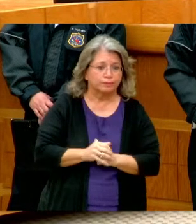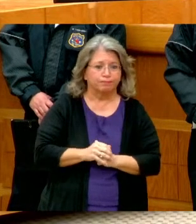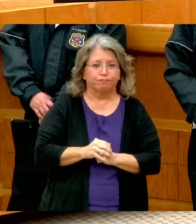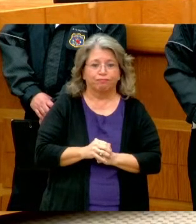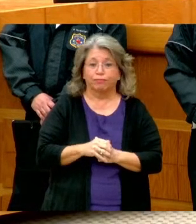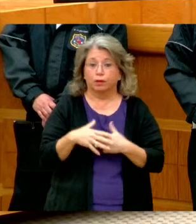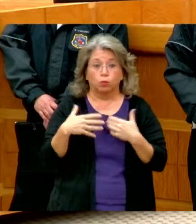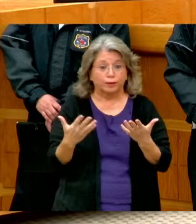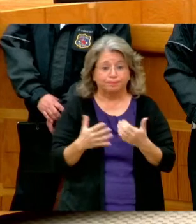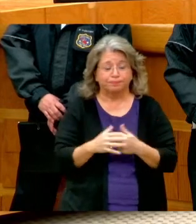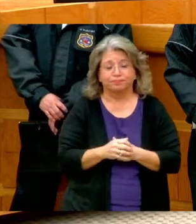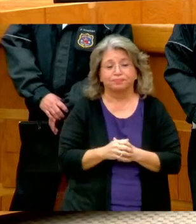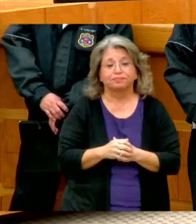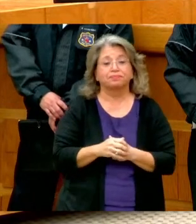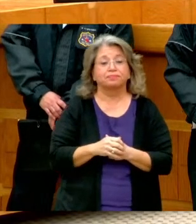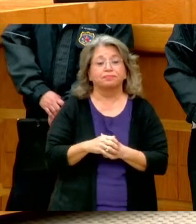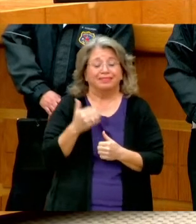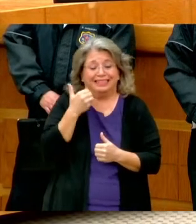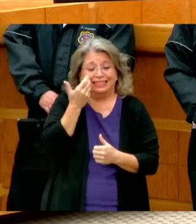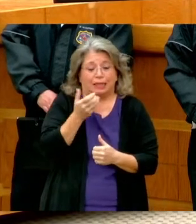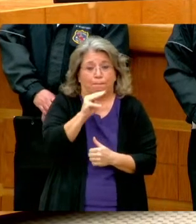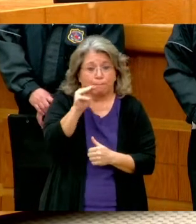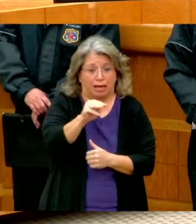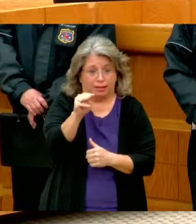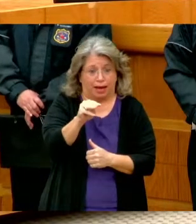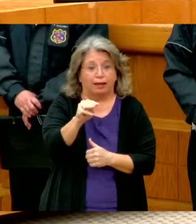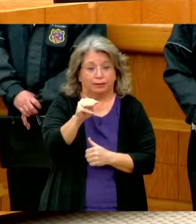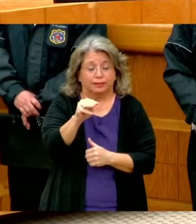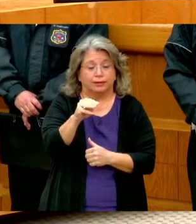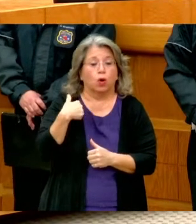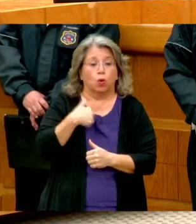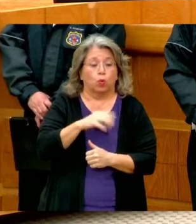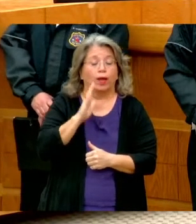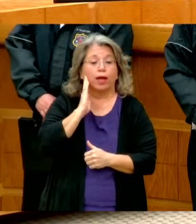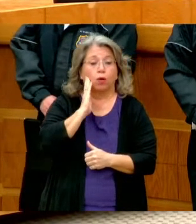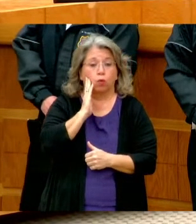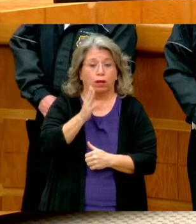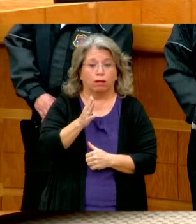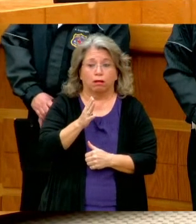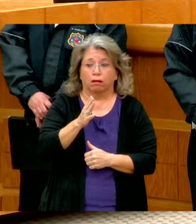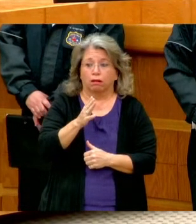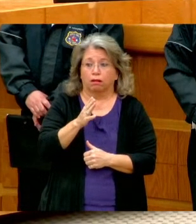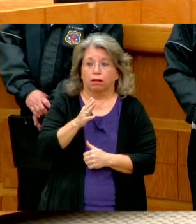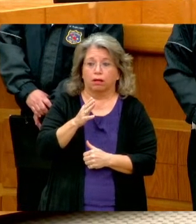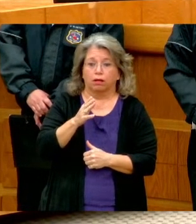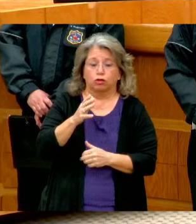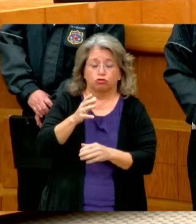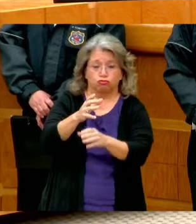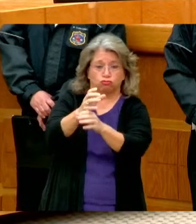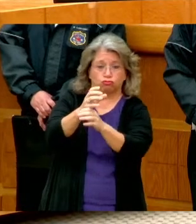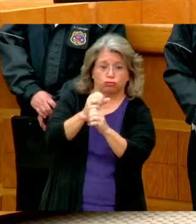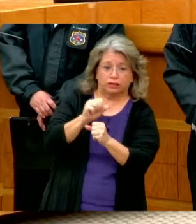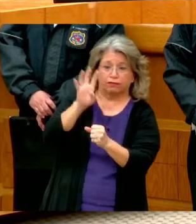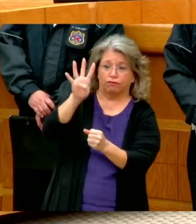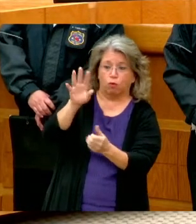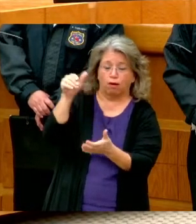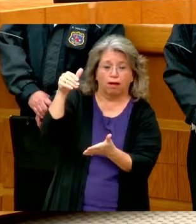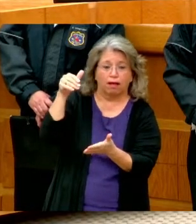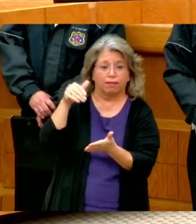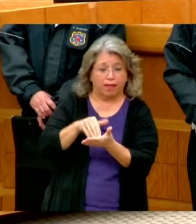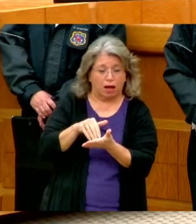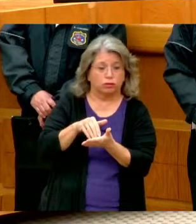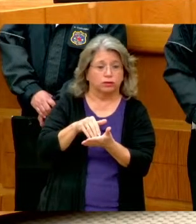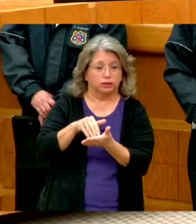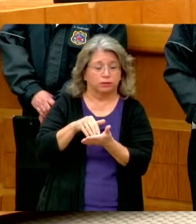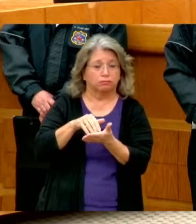Monday, as we announced last night, we will receive, sorry about that, 4,000 doses of the